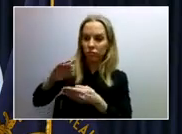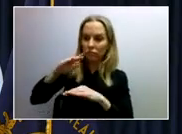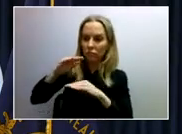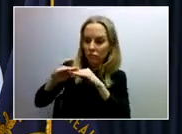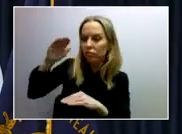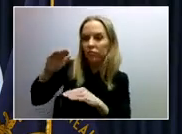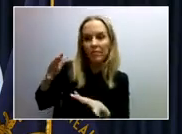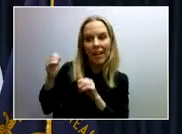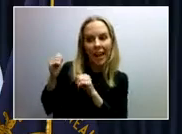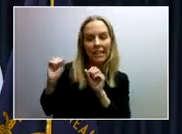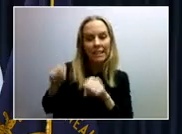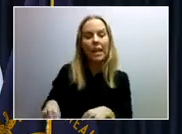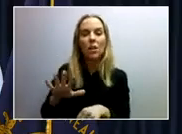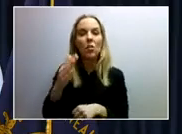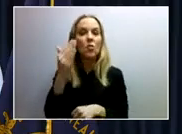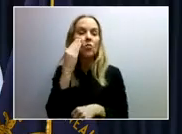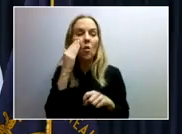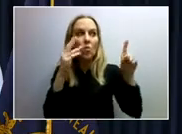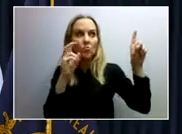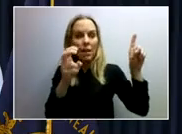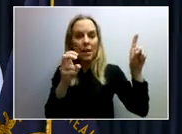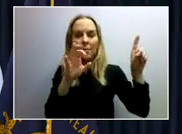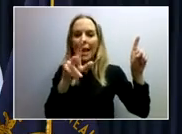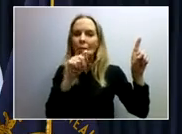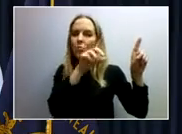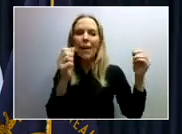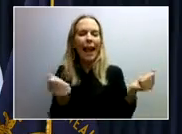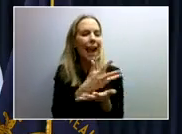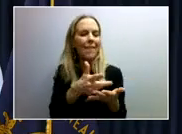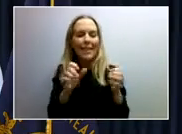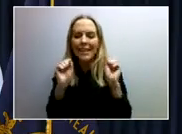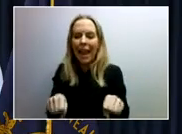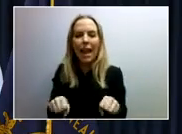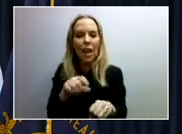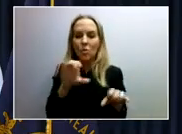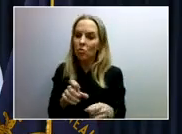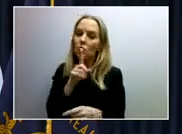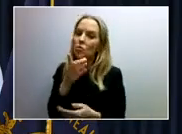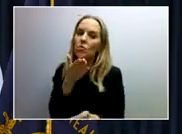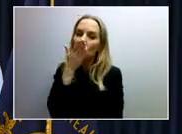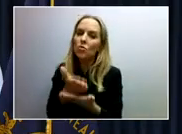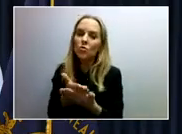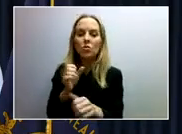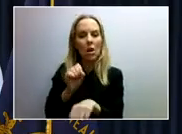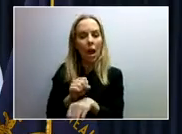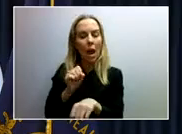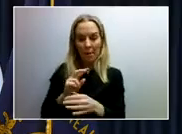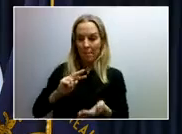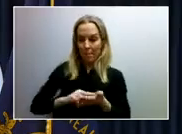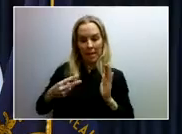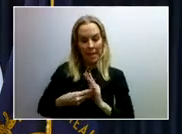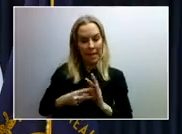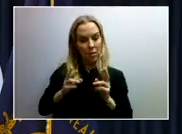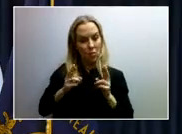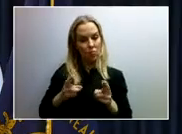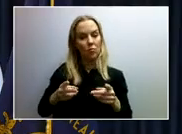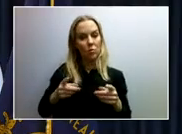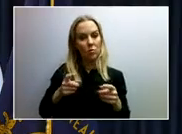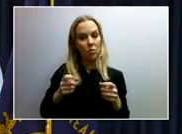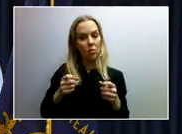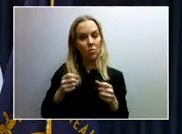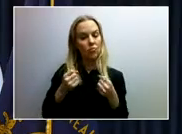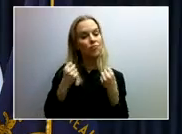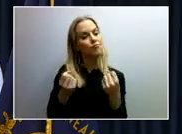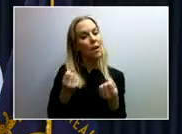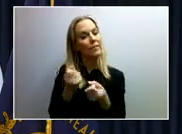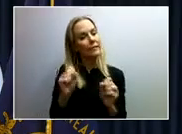that the Transportation Cabinet is doing everything they can. They're doing a real good job, but that doesn't mean the roads are safe. In fact, right now they